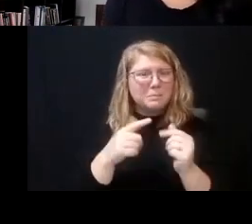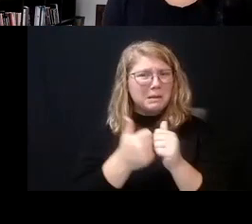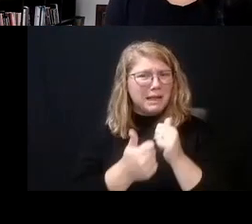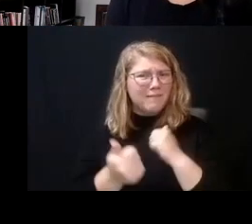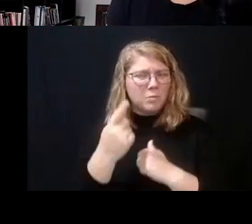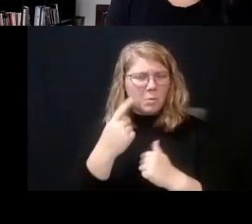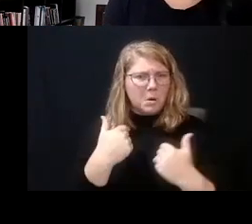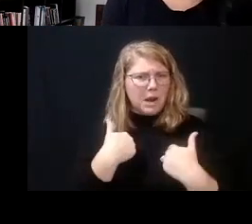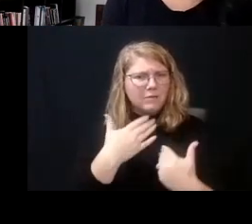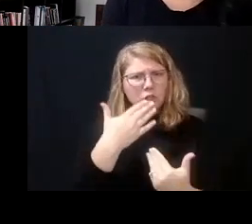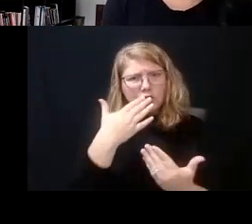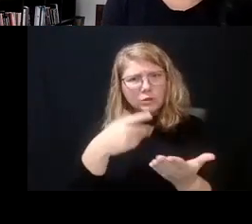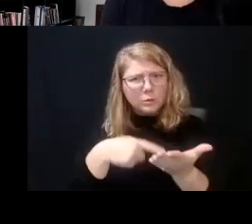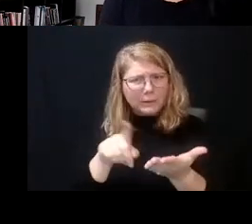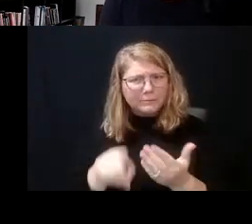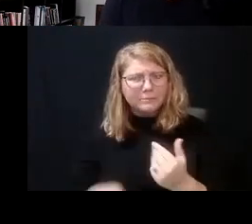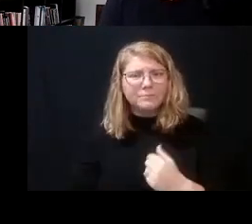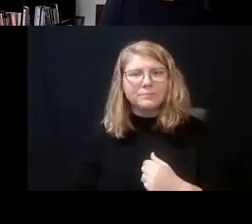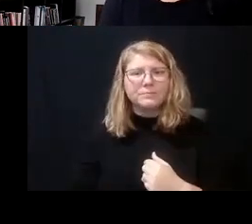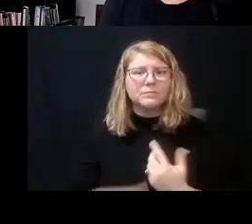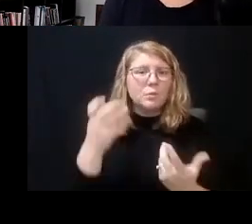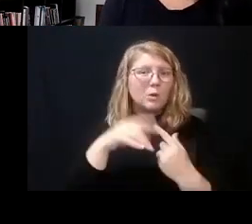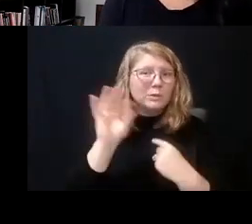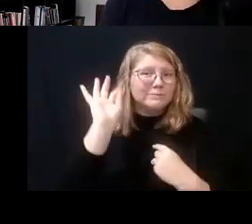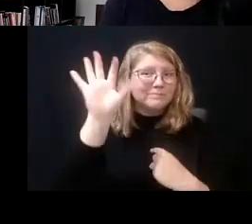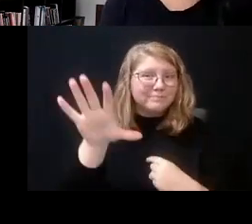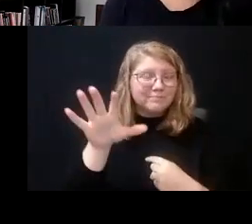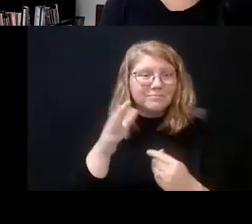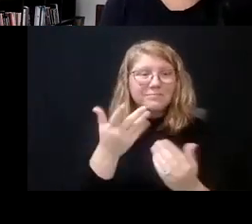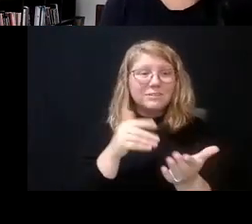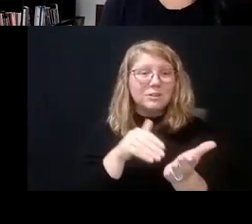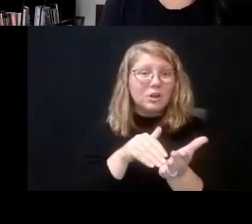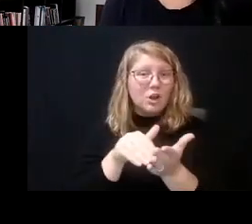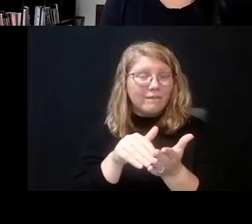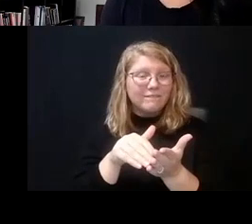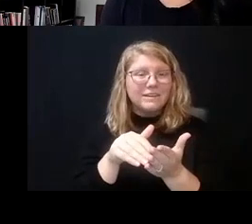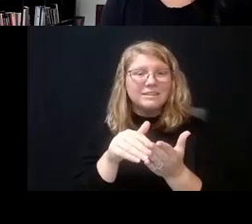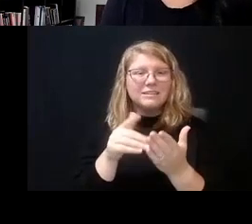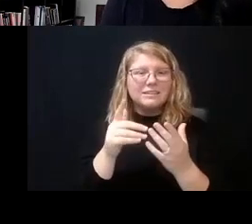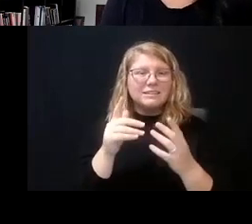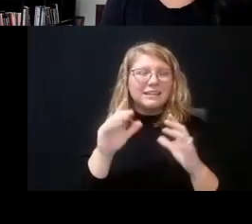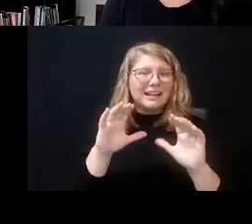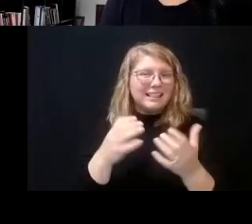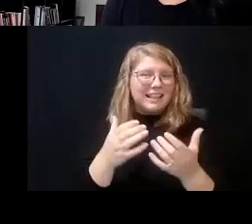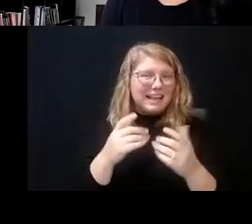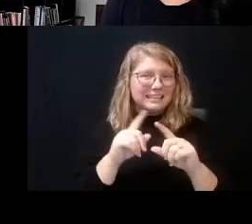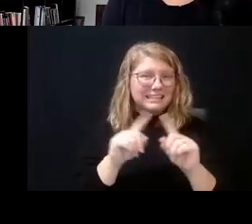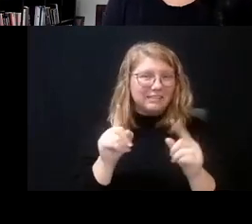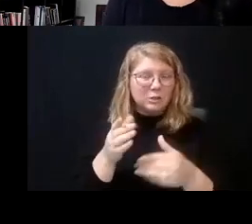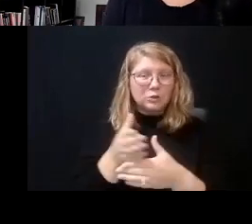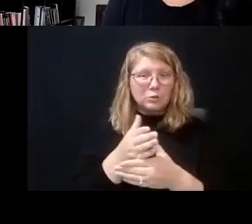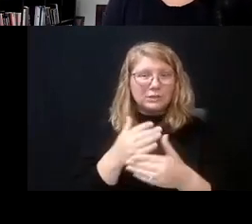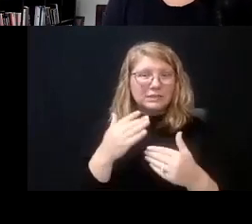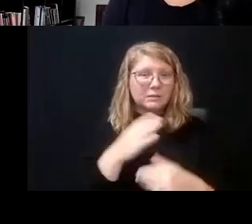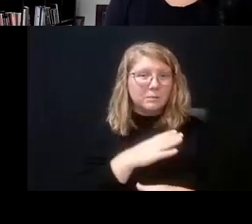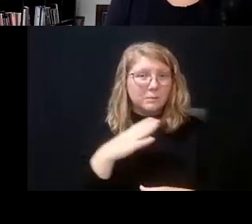wage. So just want to throw that out there. A lot of times, you know, there's a class difference that can happen between board members and